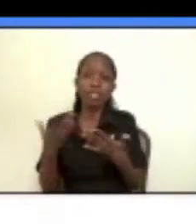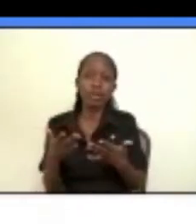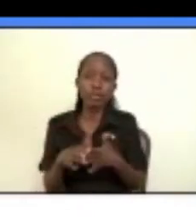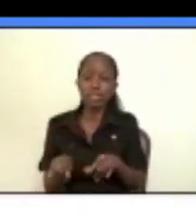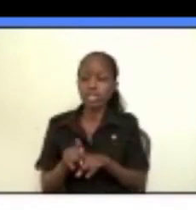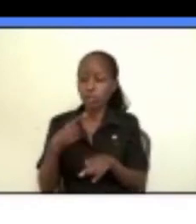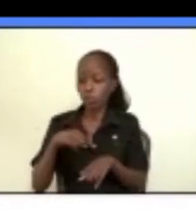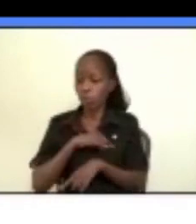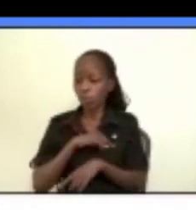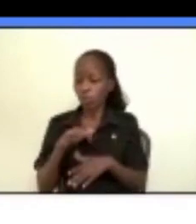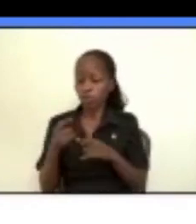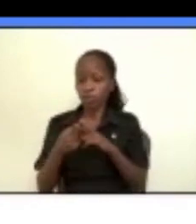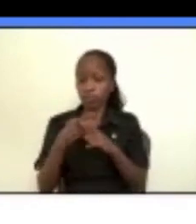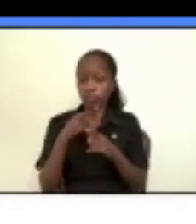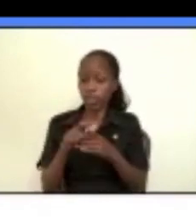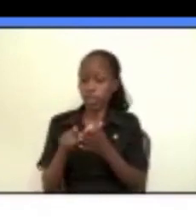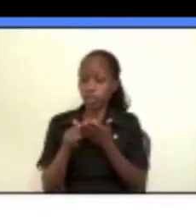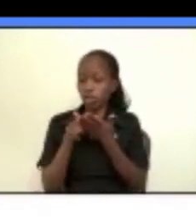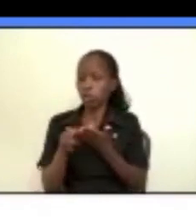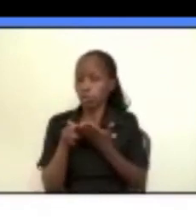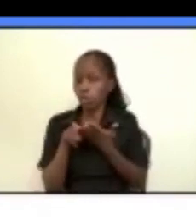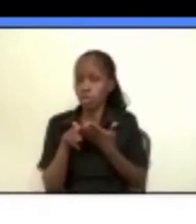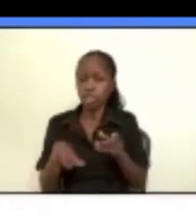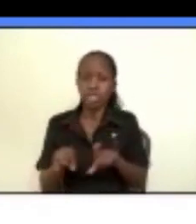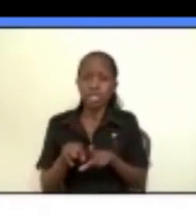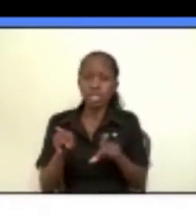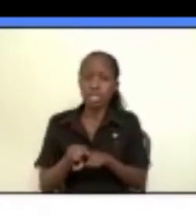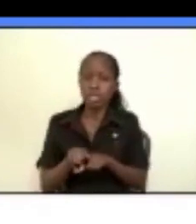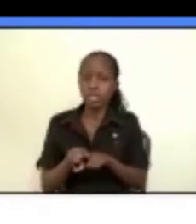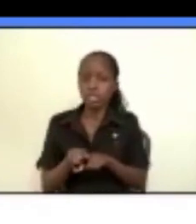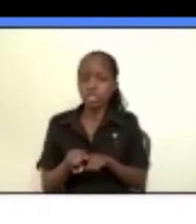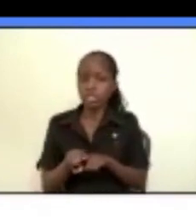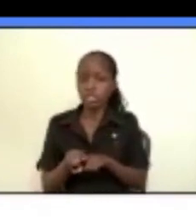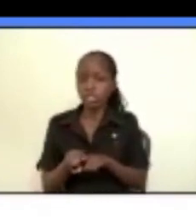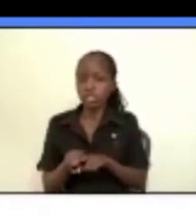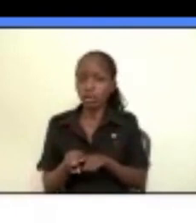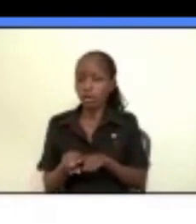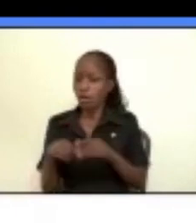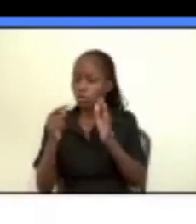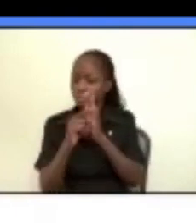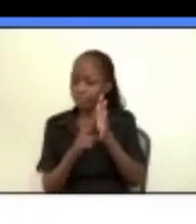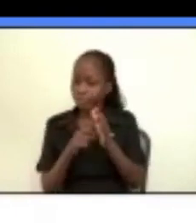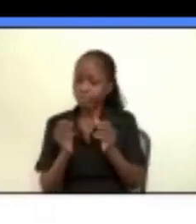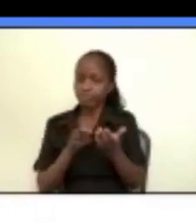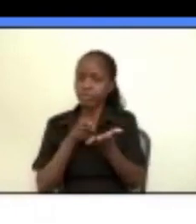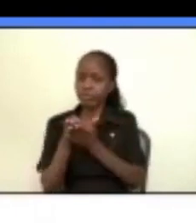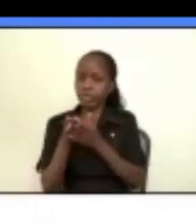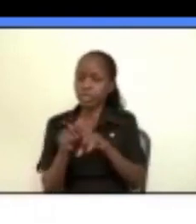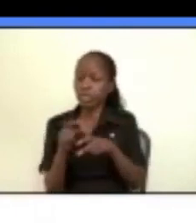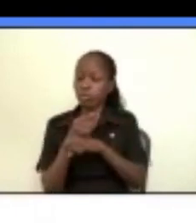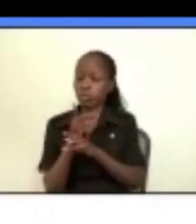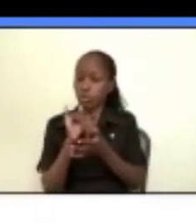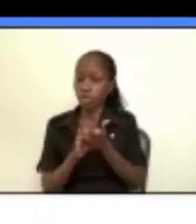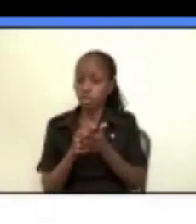are we benefiting from the financing? Are the terms fair? Are the terms transparent? And just making sure